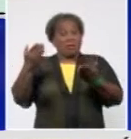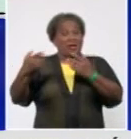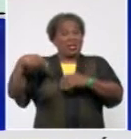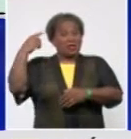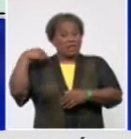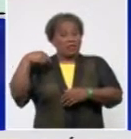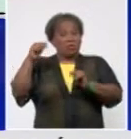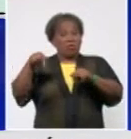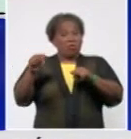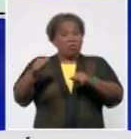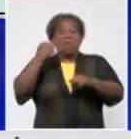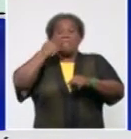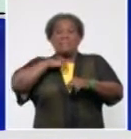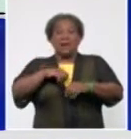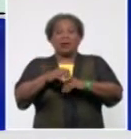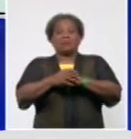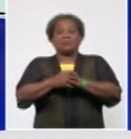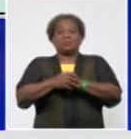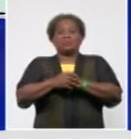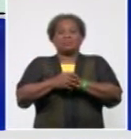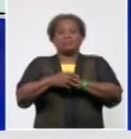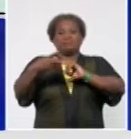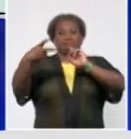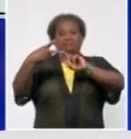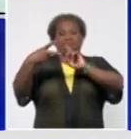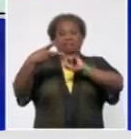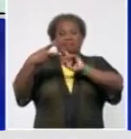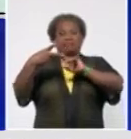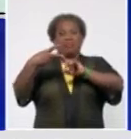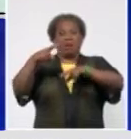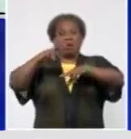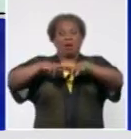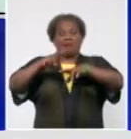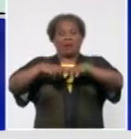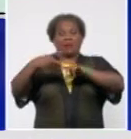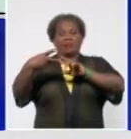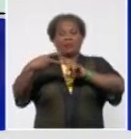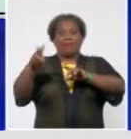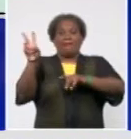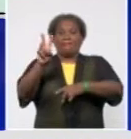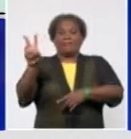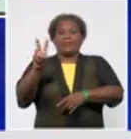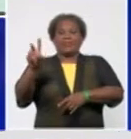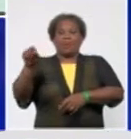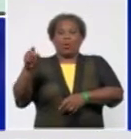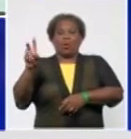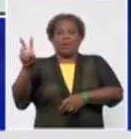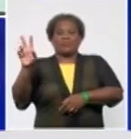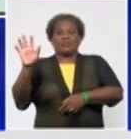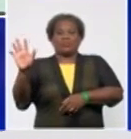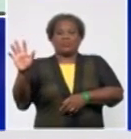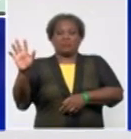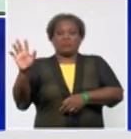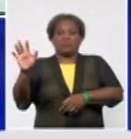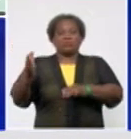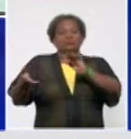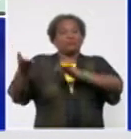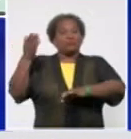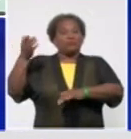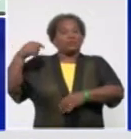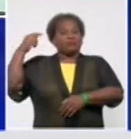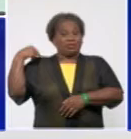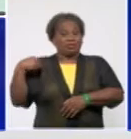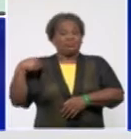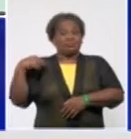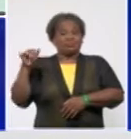14.76, all of them higher than the previous day. Matanzas with 5.14, Pinar del Río